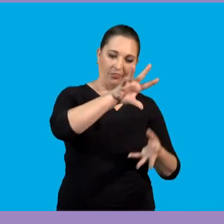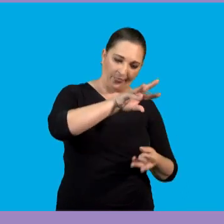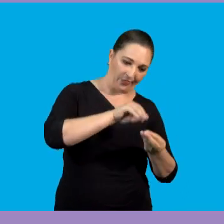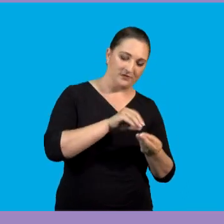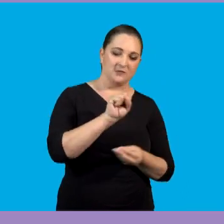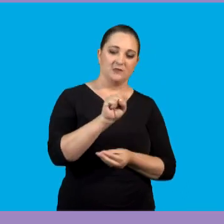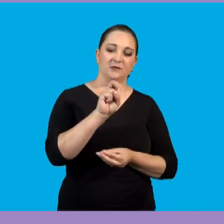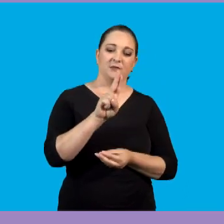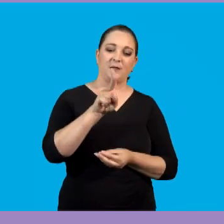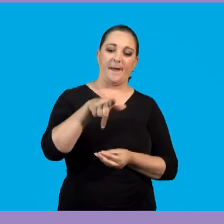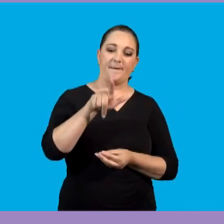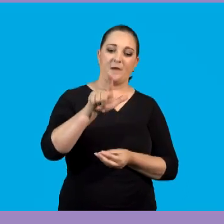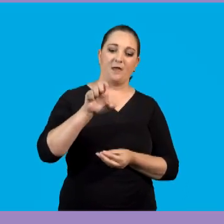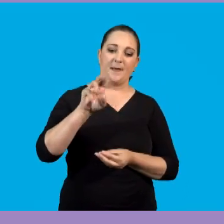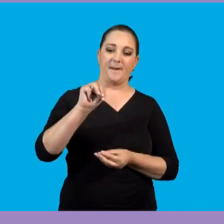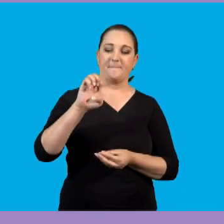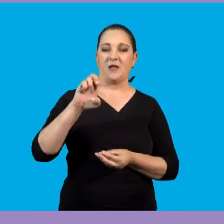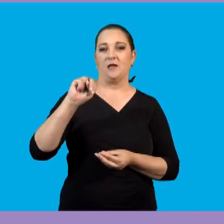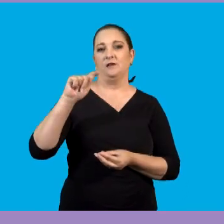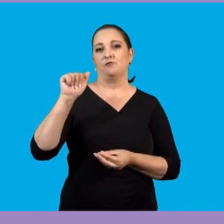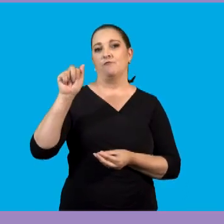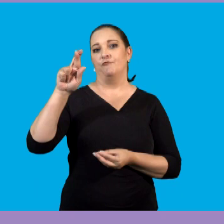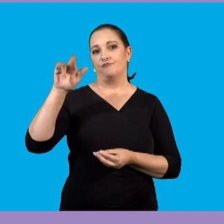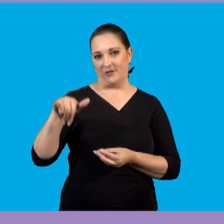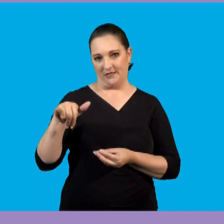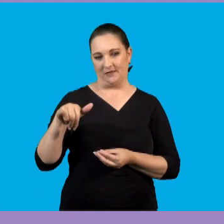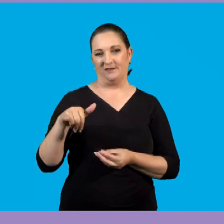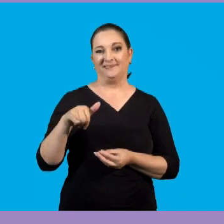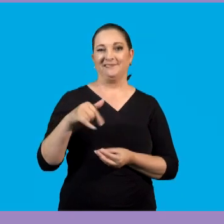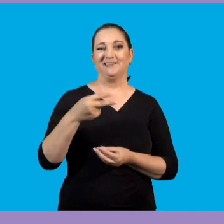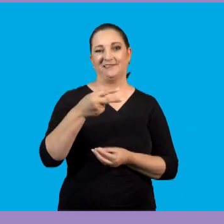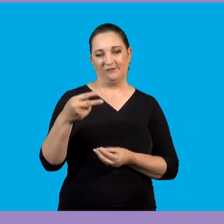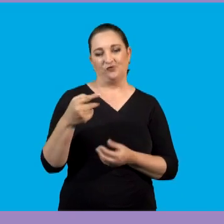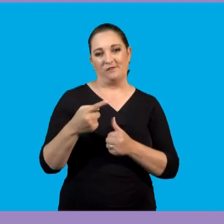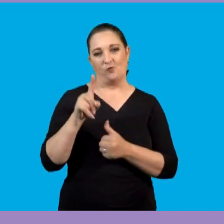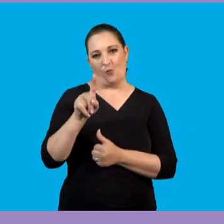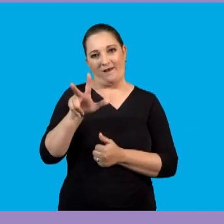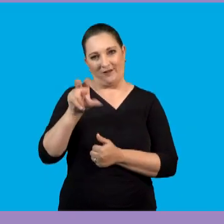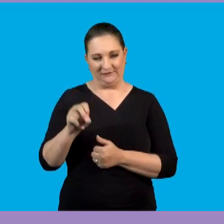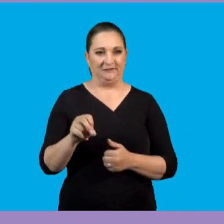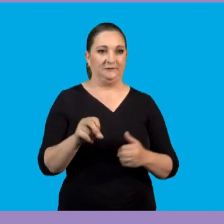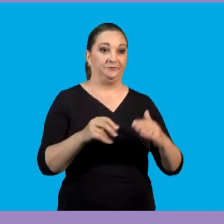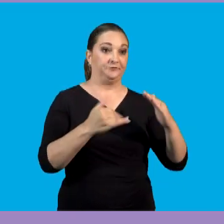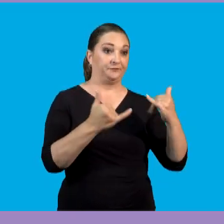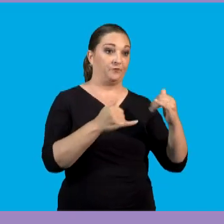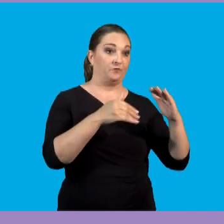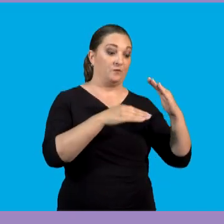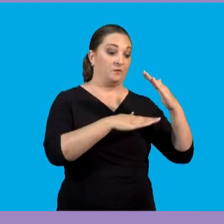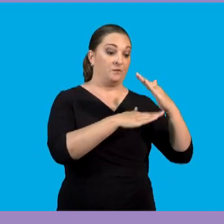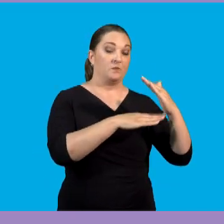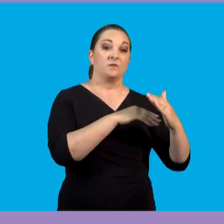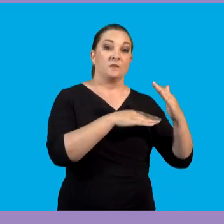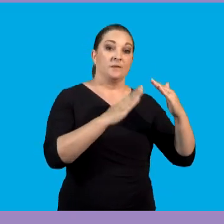supplementary. So 22 plus 86, that will give us